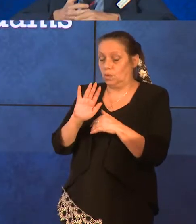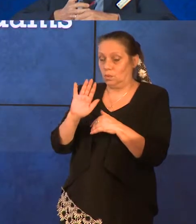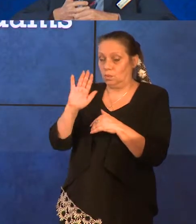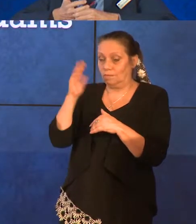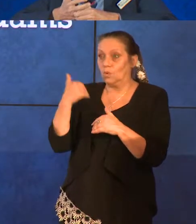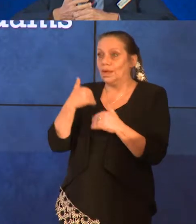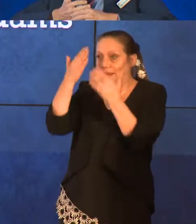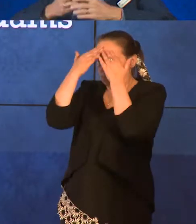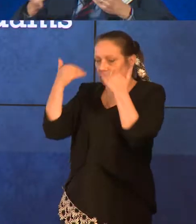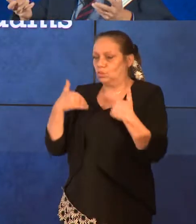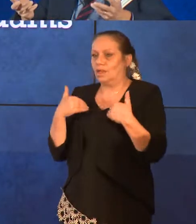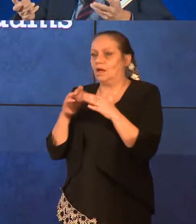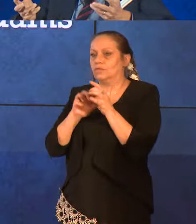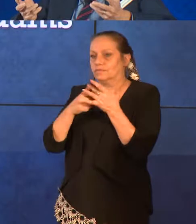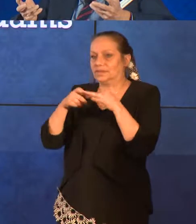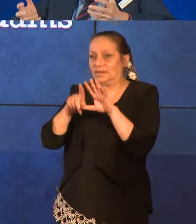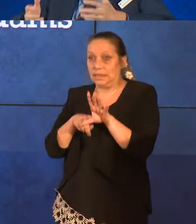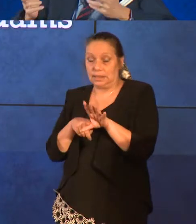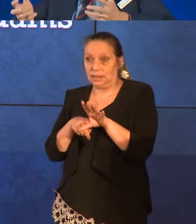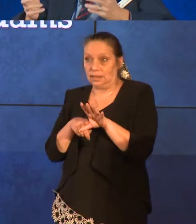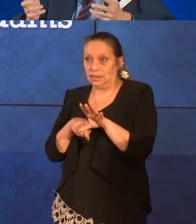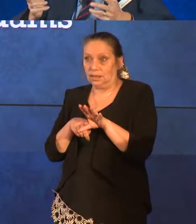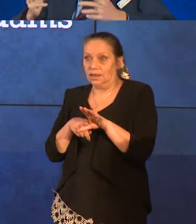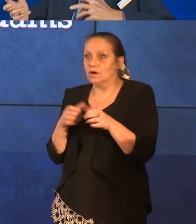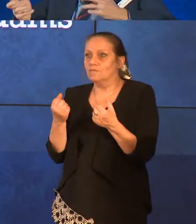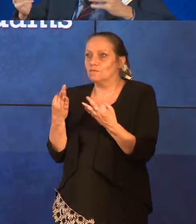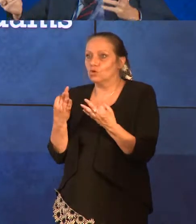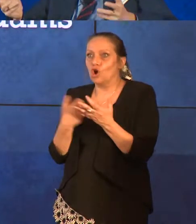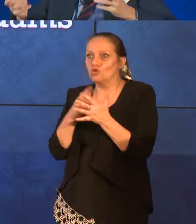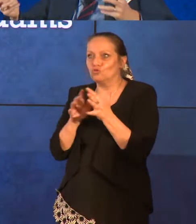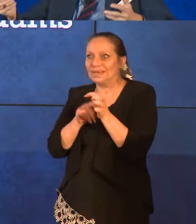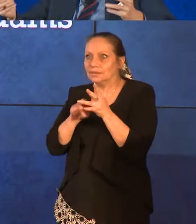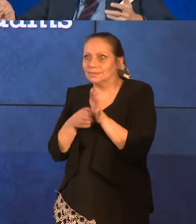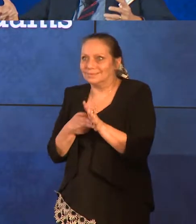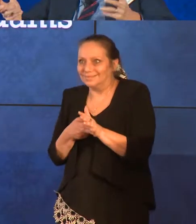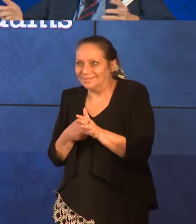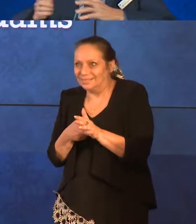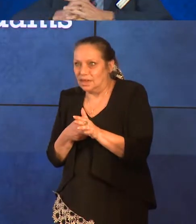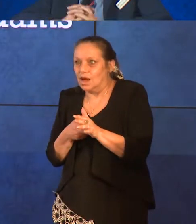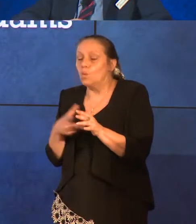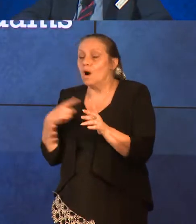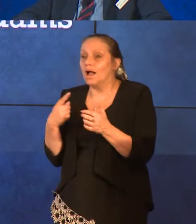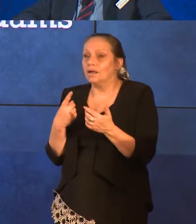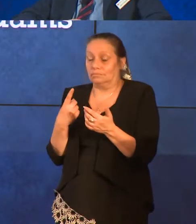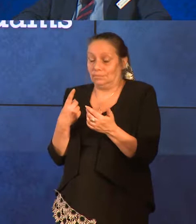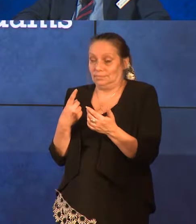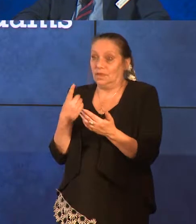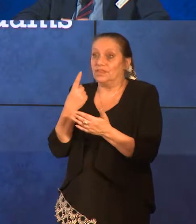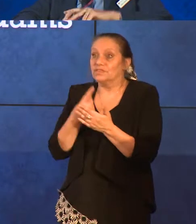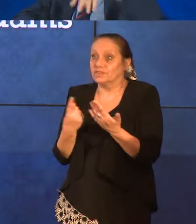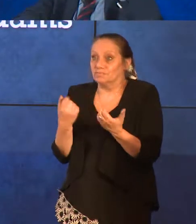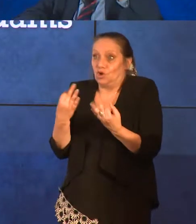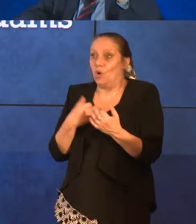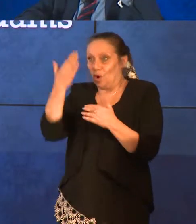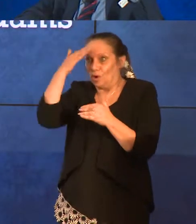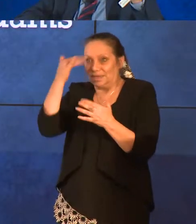in mental health facilities for no particular therapeutic reason other than there's no other accommodation setting in which the person can be safe. For sure.